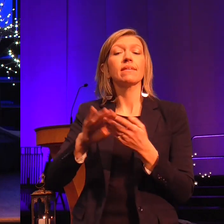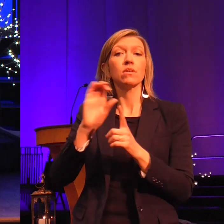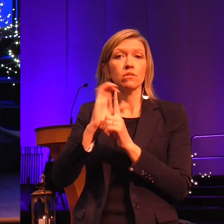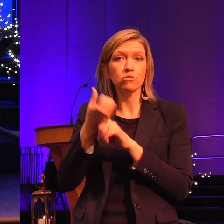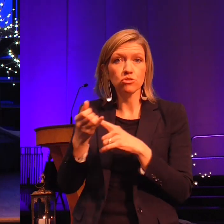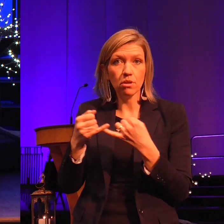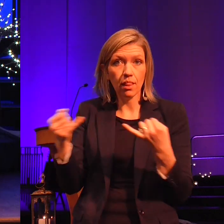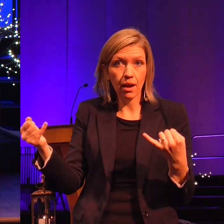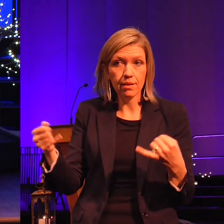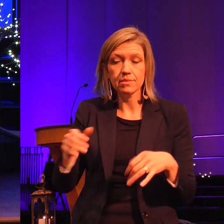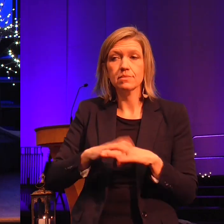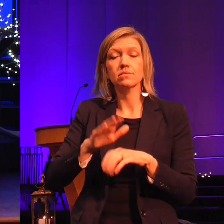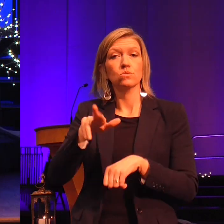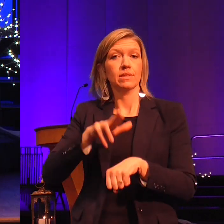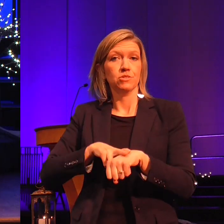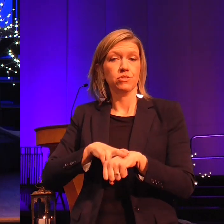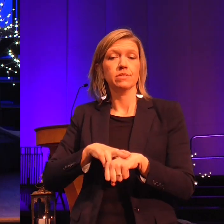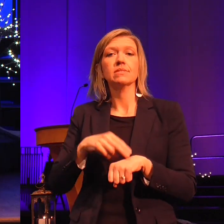nation.